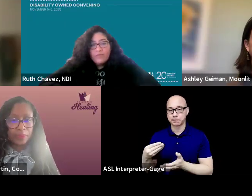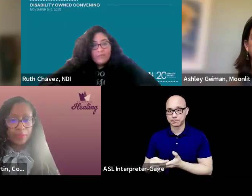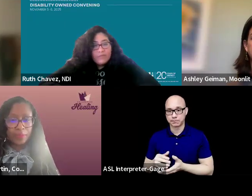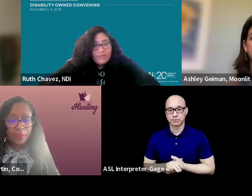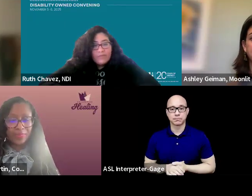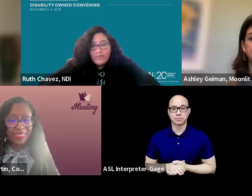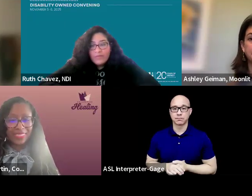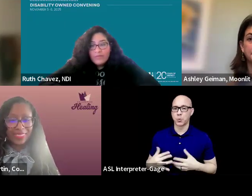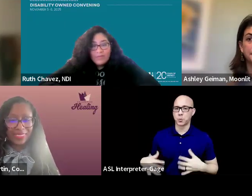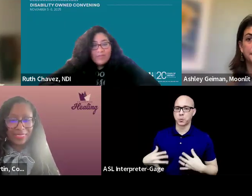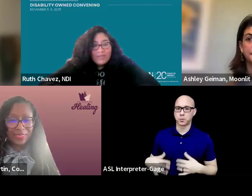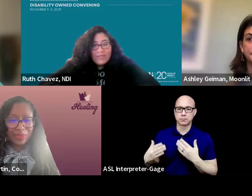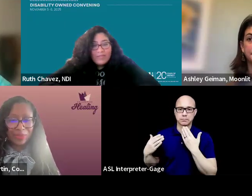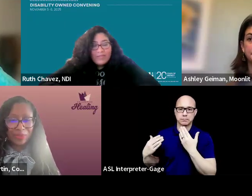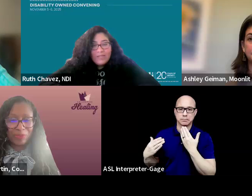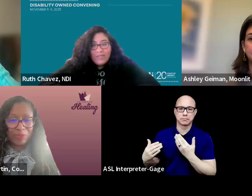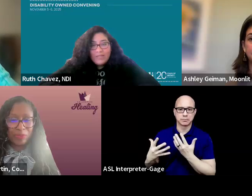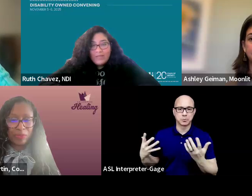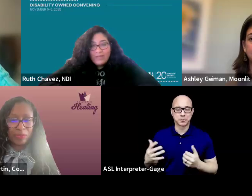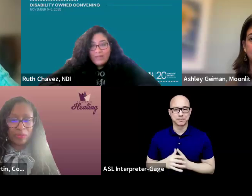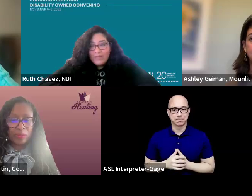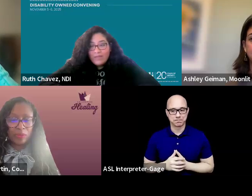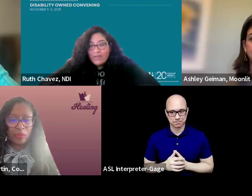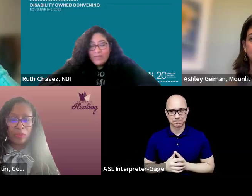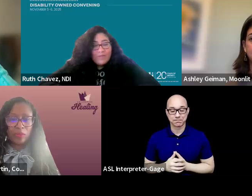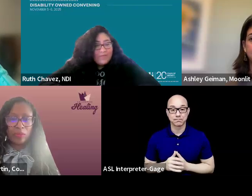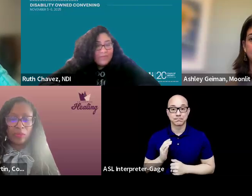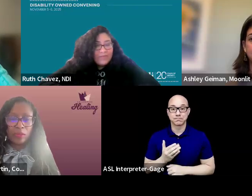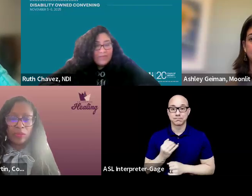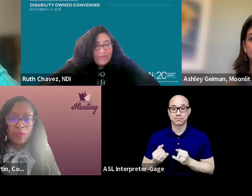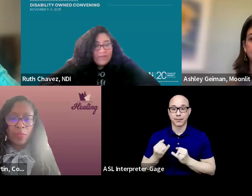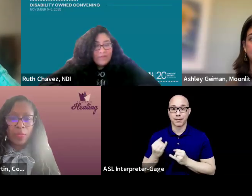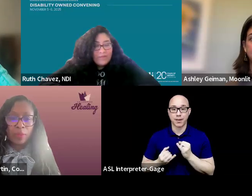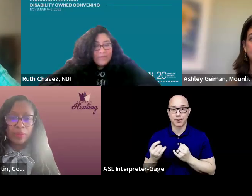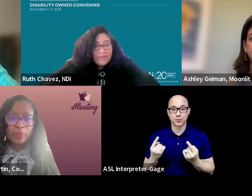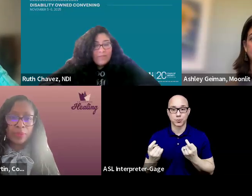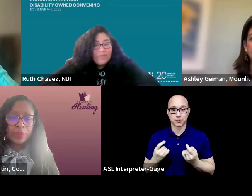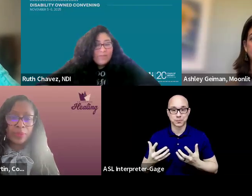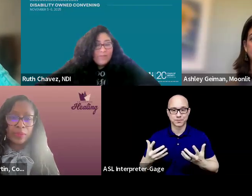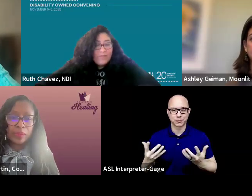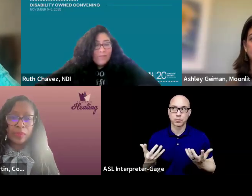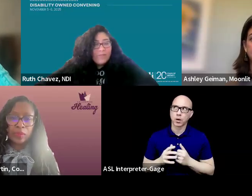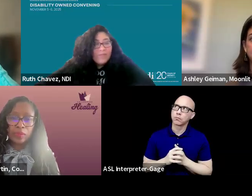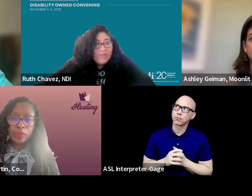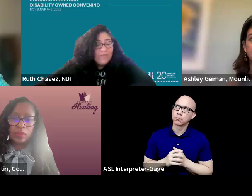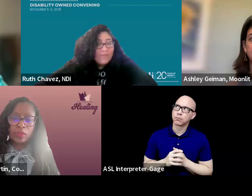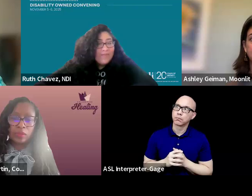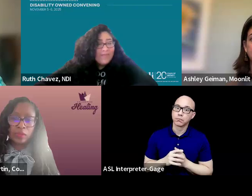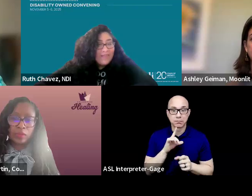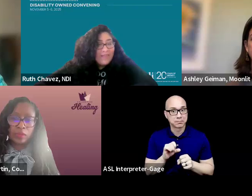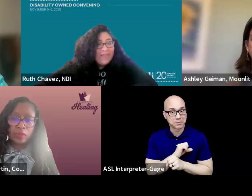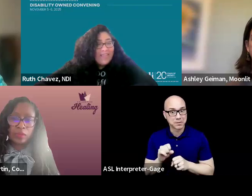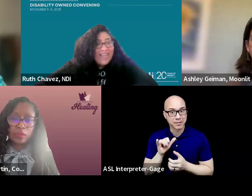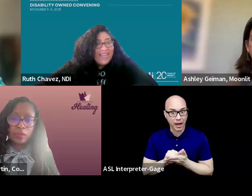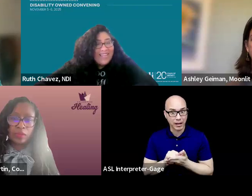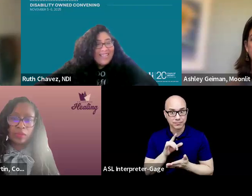Well, thank you very much. Okay, so our last and final question is, well, actually, that was the last and final